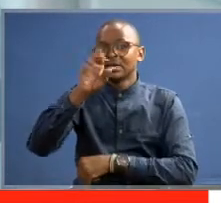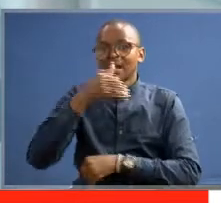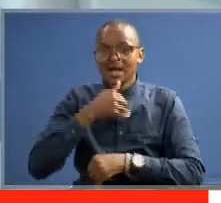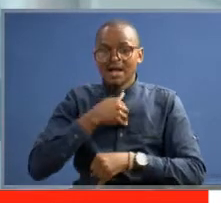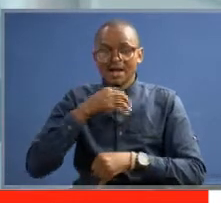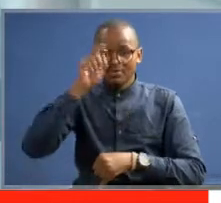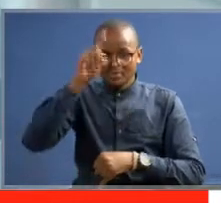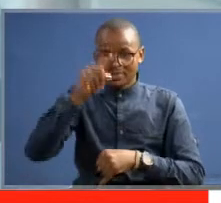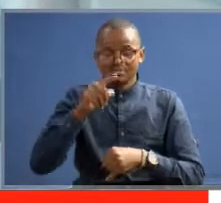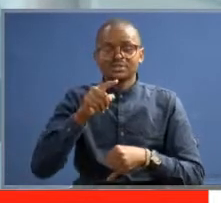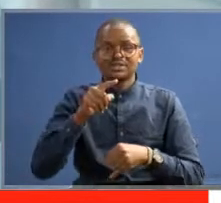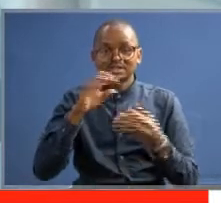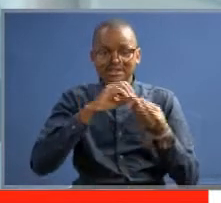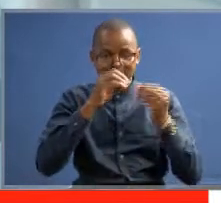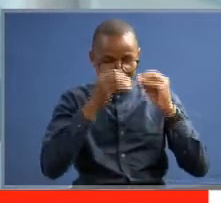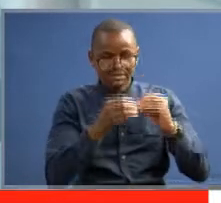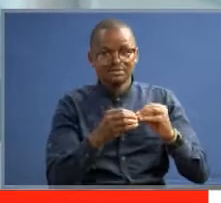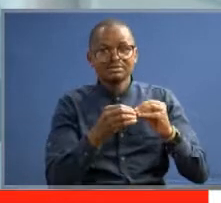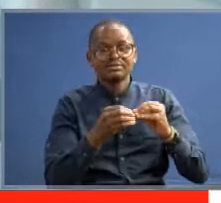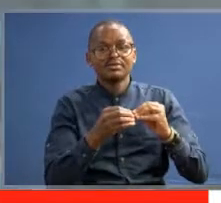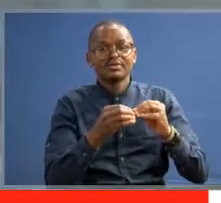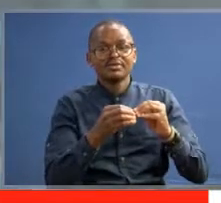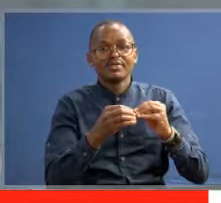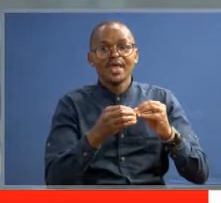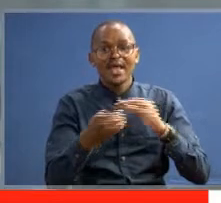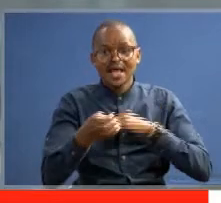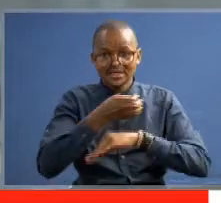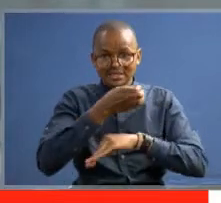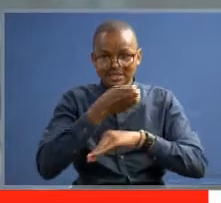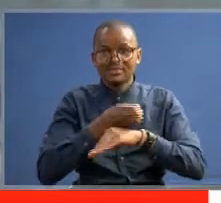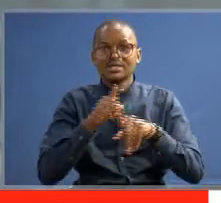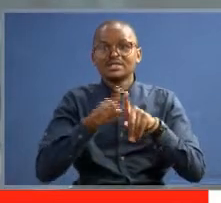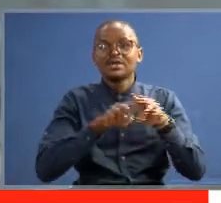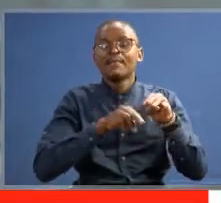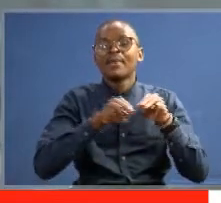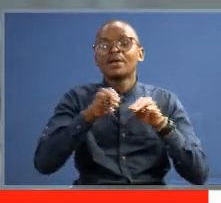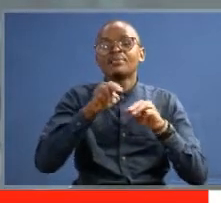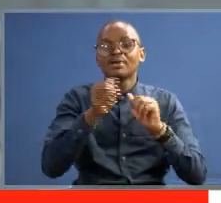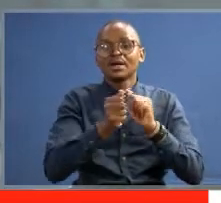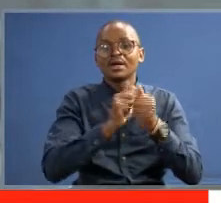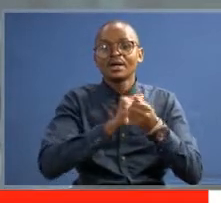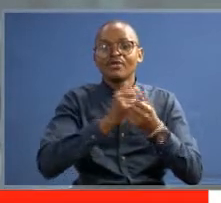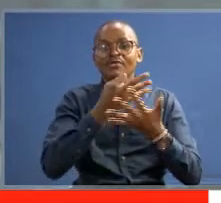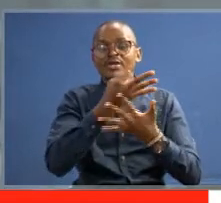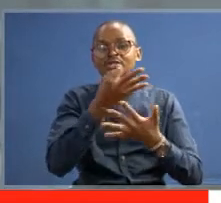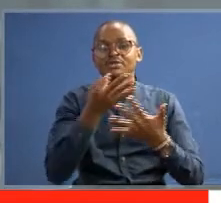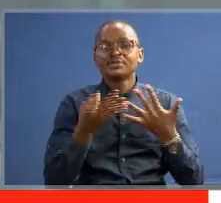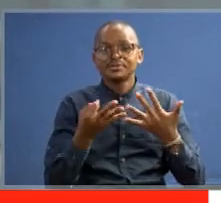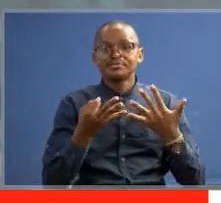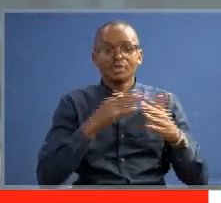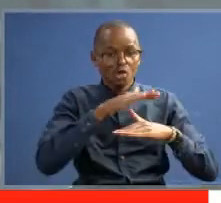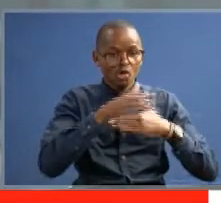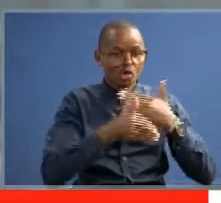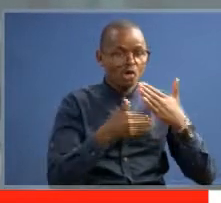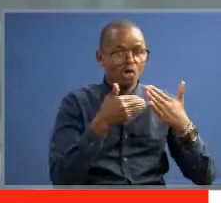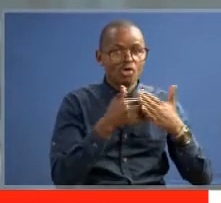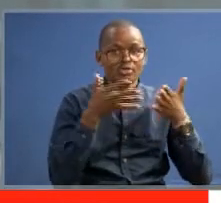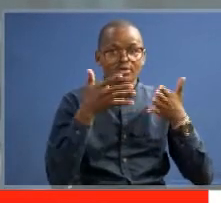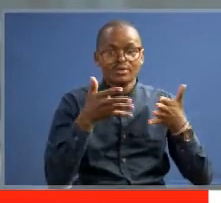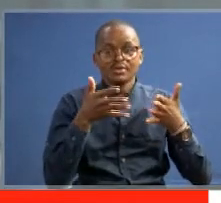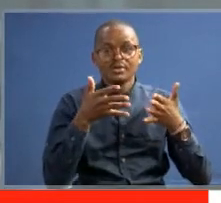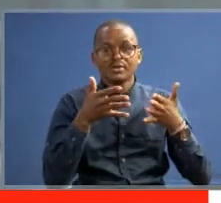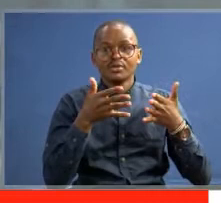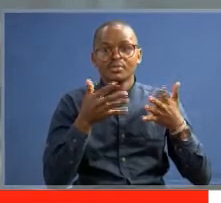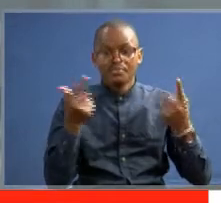be created to look into the establishment, yeah, and management of sports facilities. So all these put together